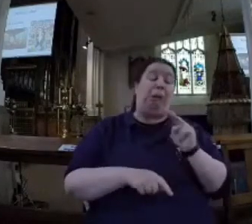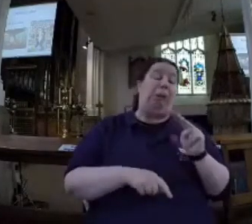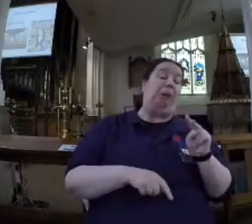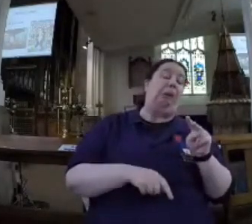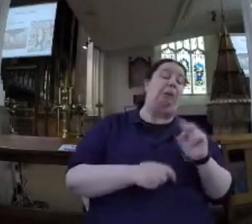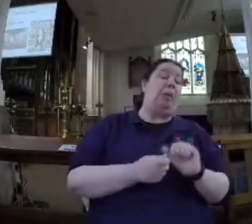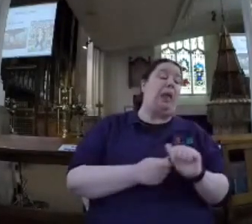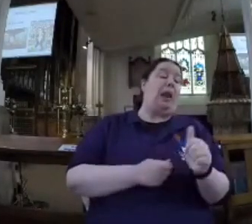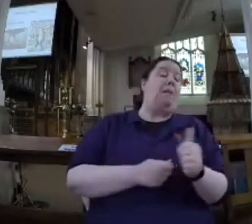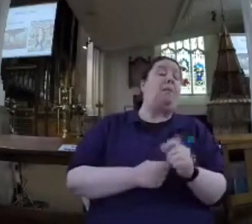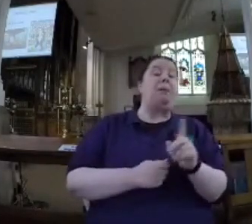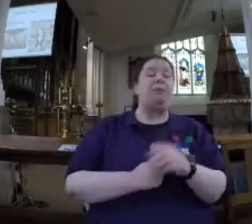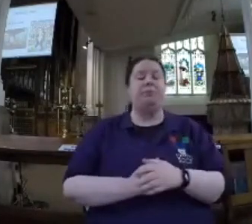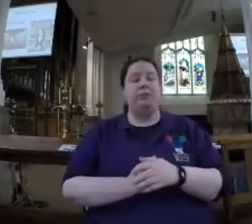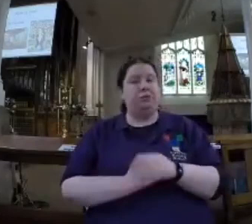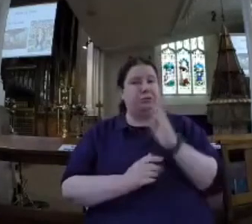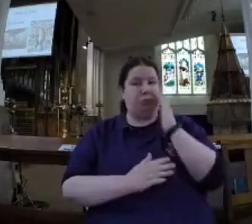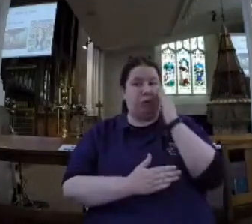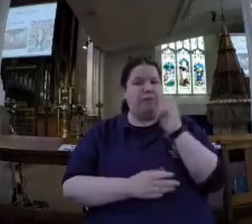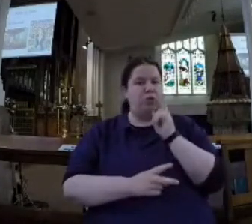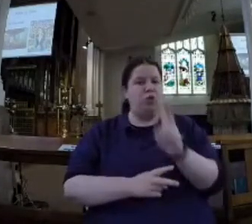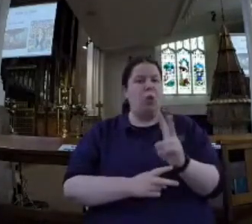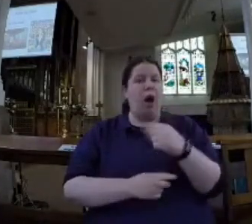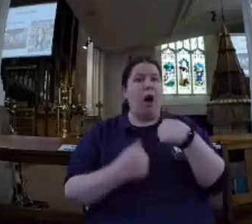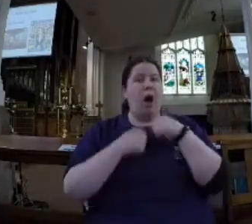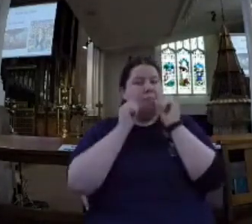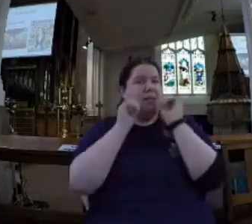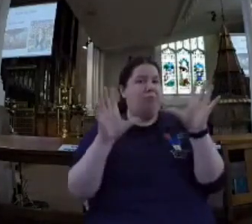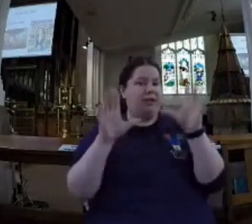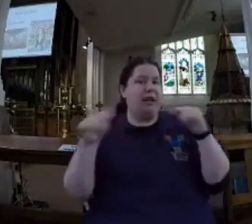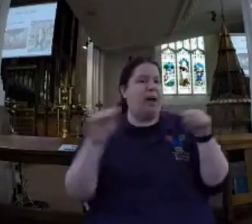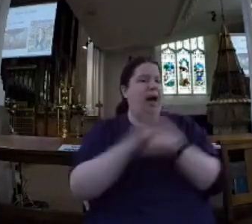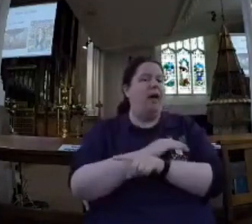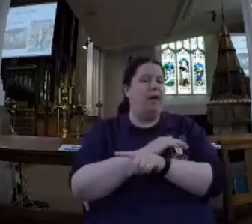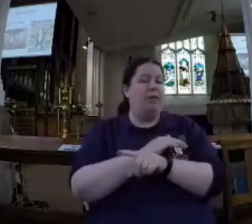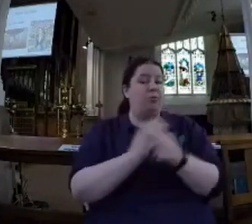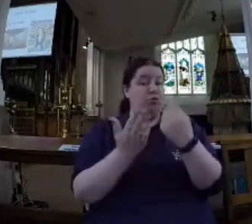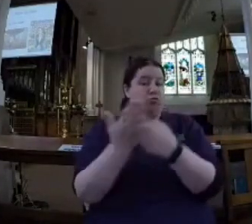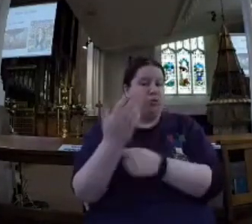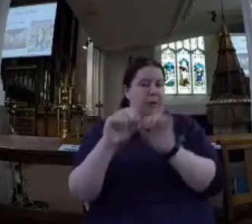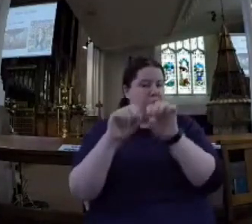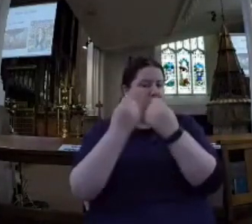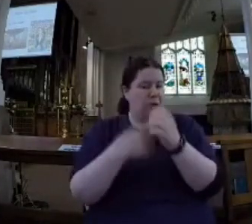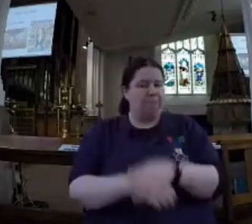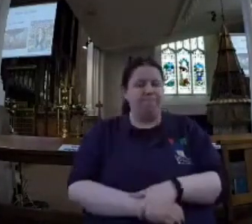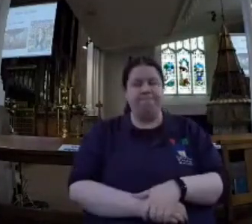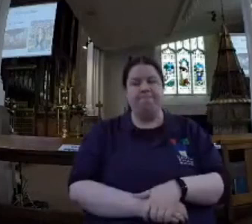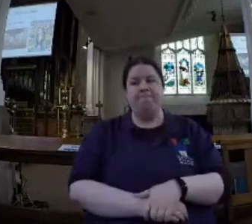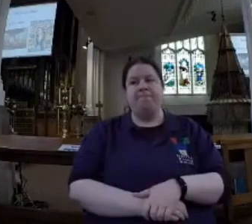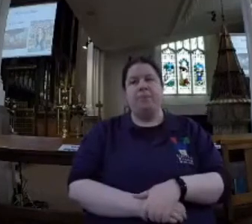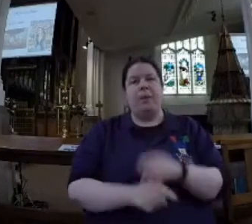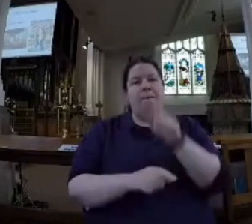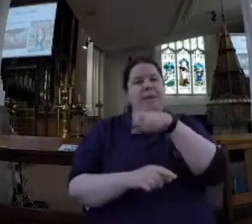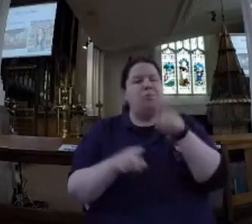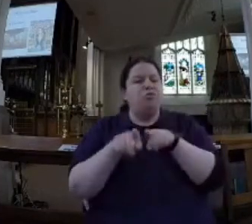Don't know if you saw I'm a Celebrity last week and a bit of rule breaking in that going on. People try to get